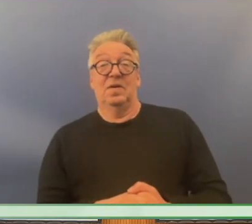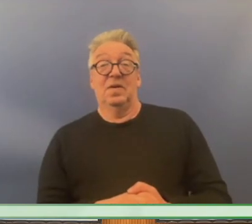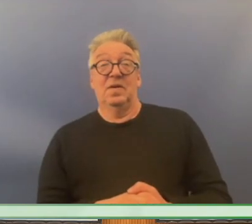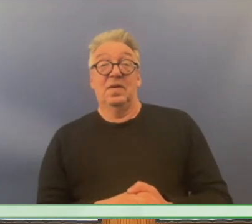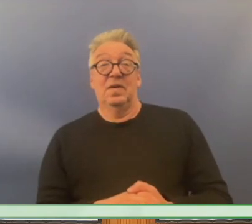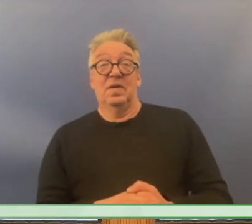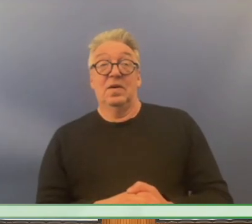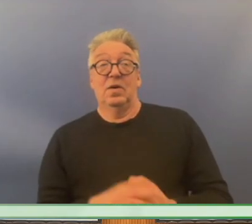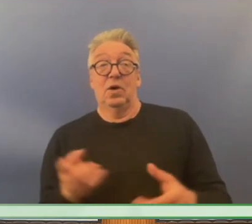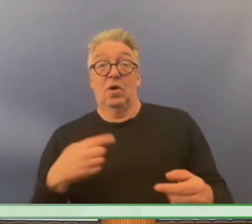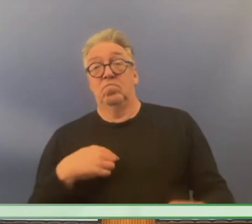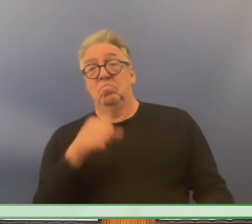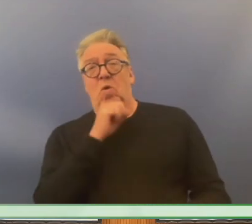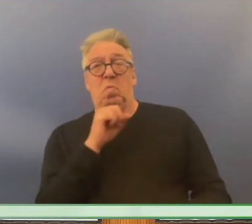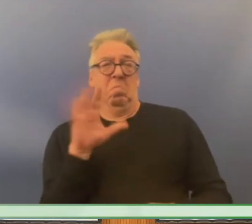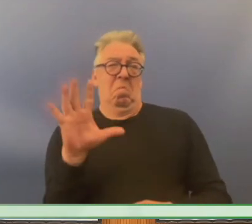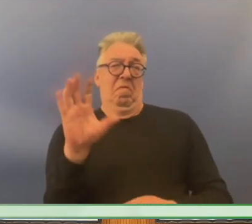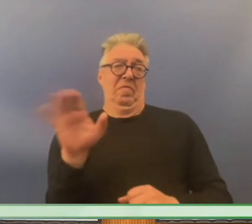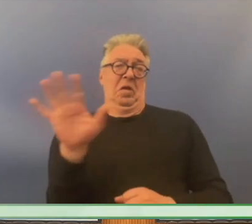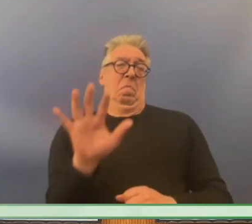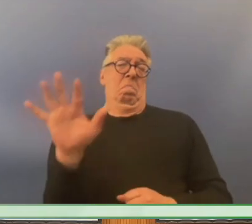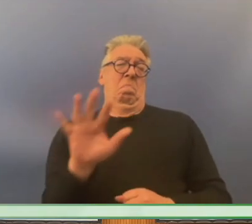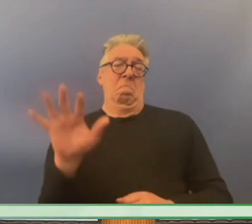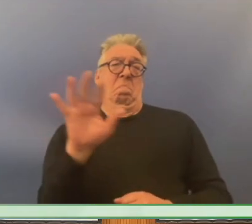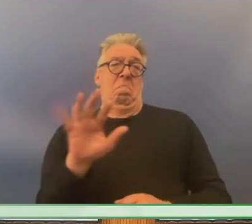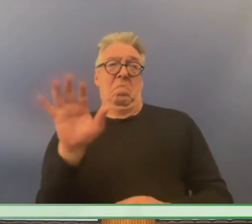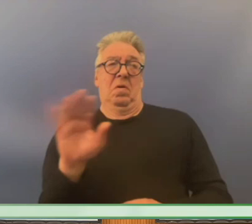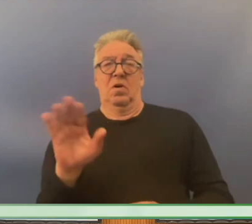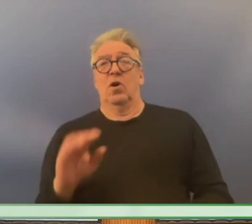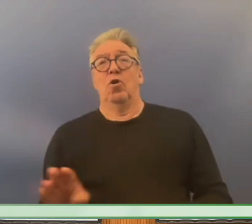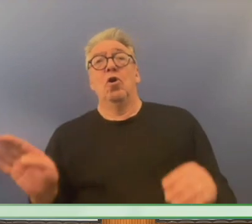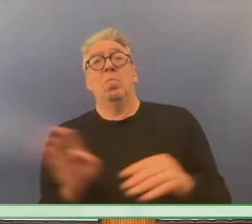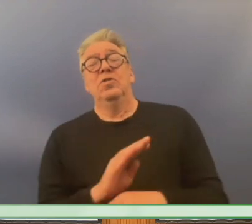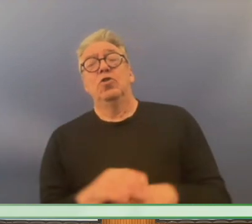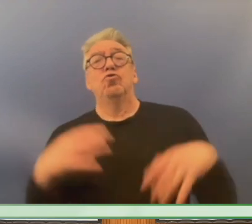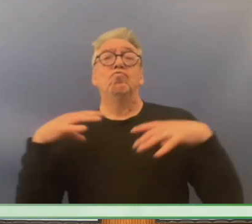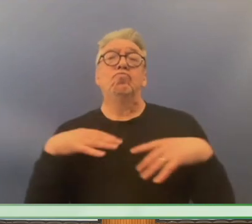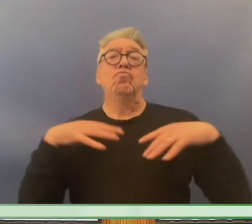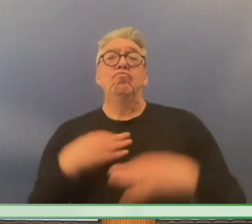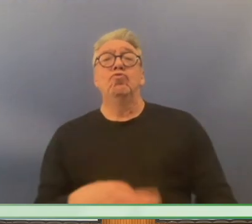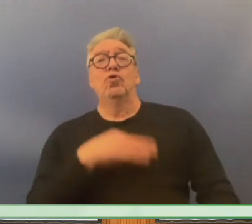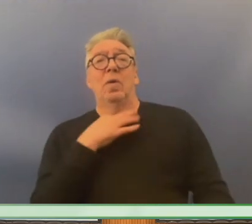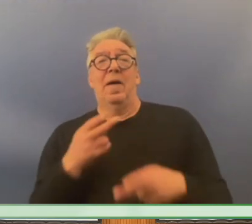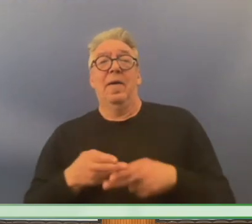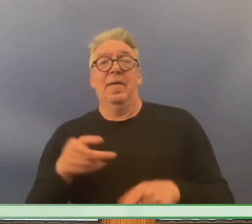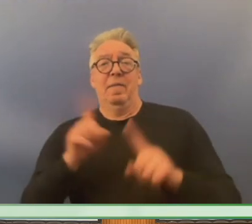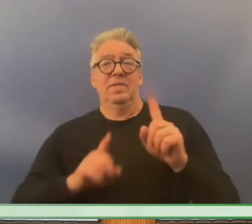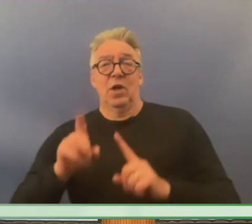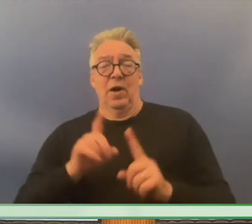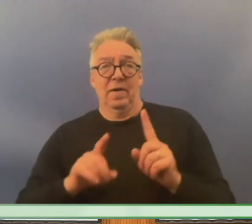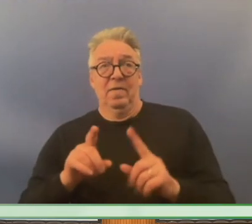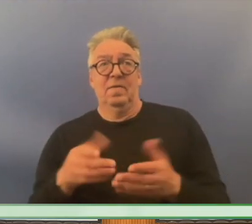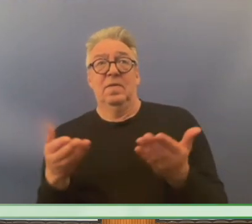50-something with a business casual attire. My name sign is this. Normally I have much longer